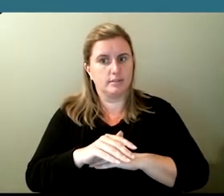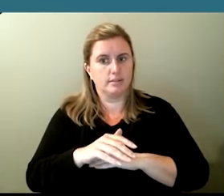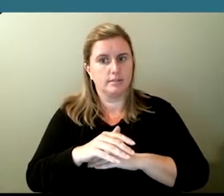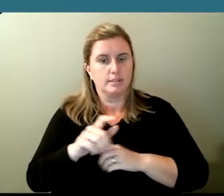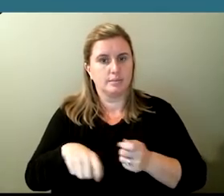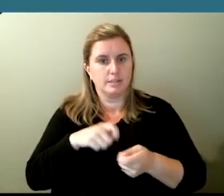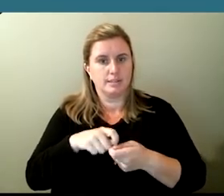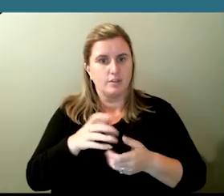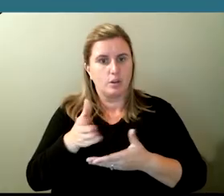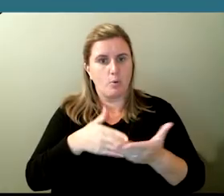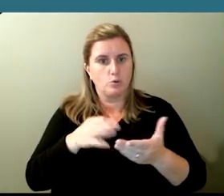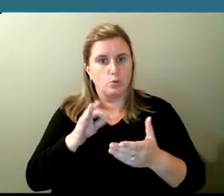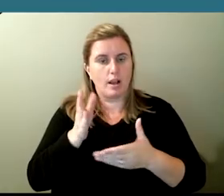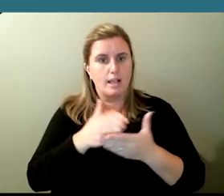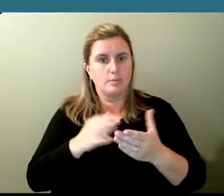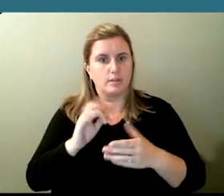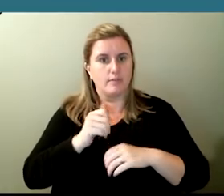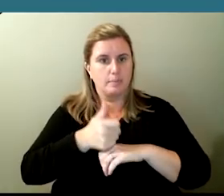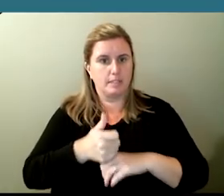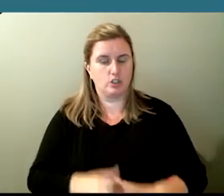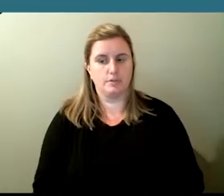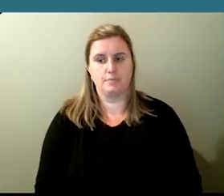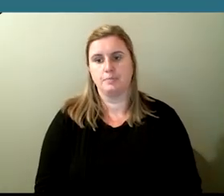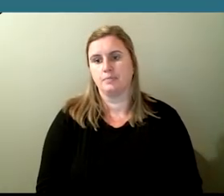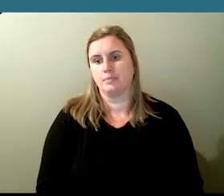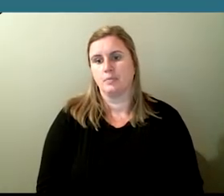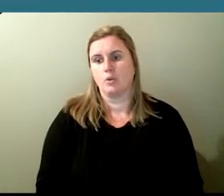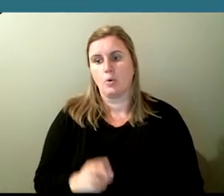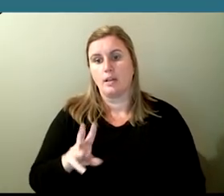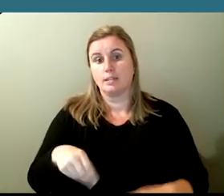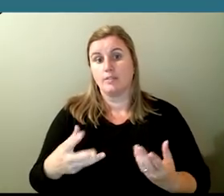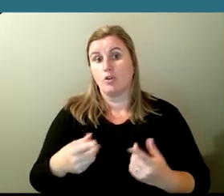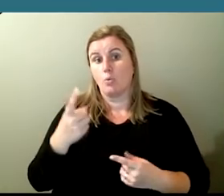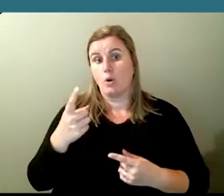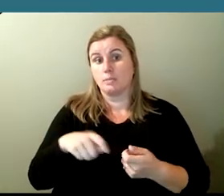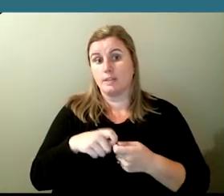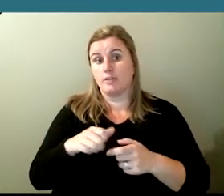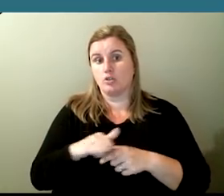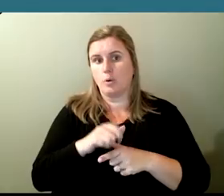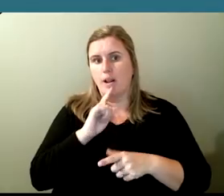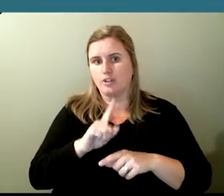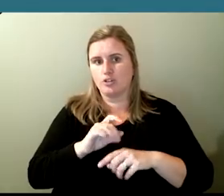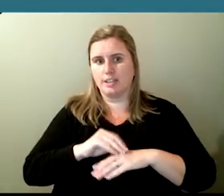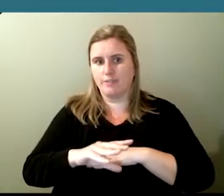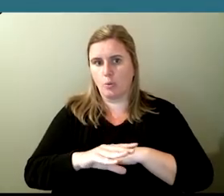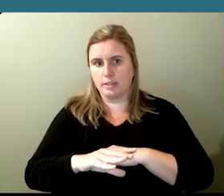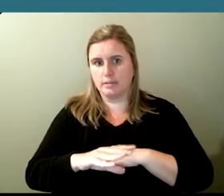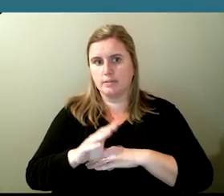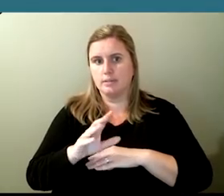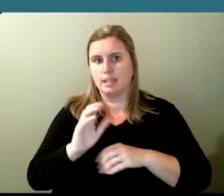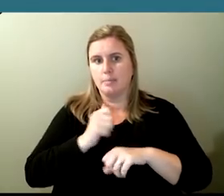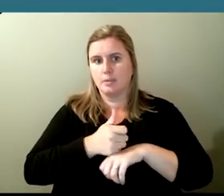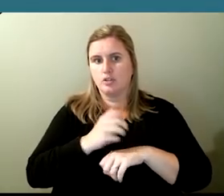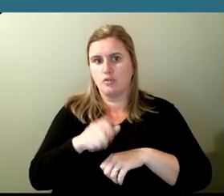specific components or aspects of implementation, or that the delivery of one specific training would actually influence implementation of another